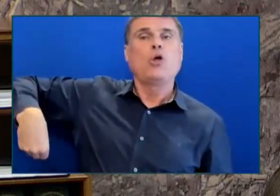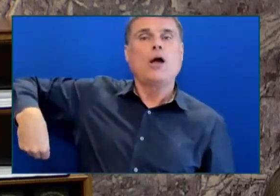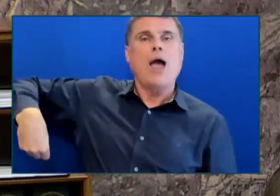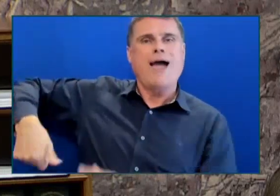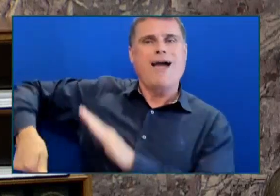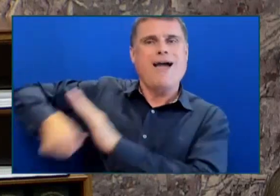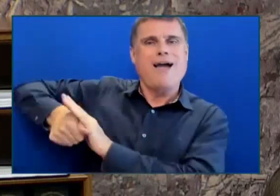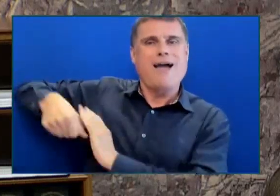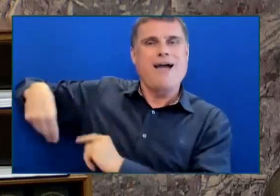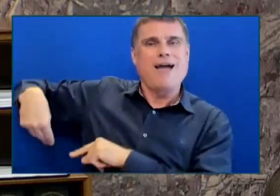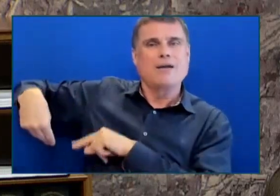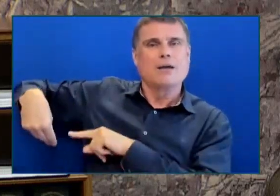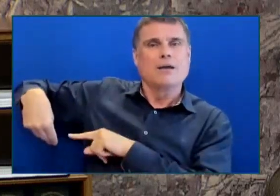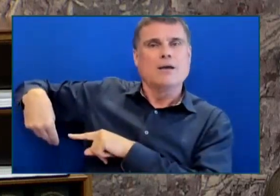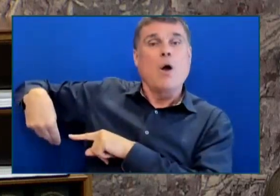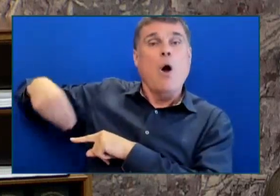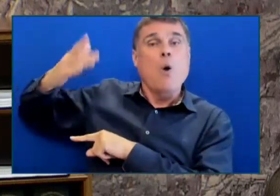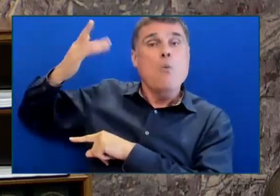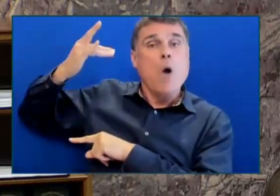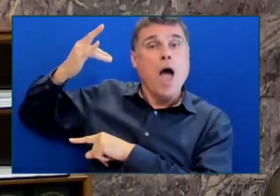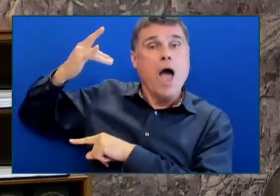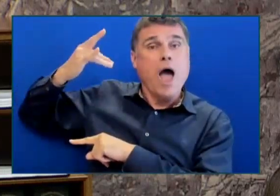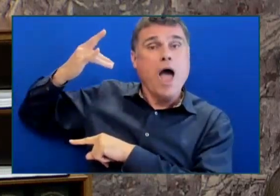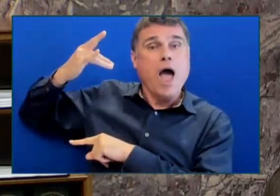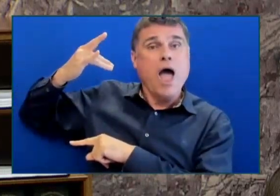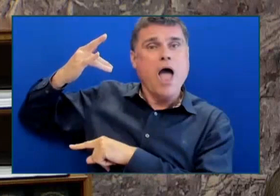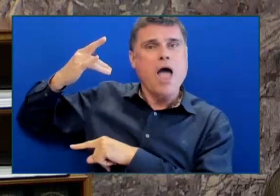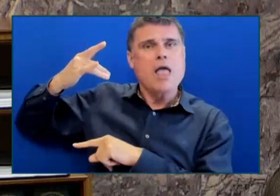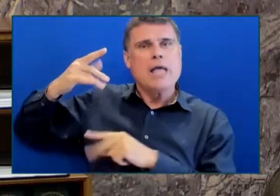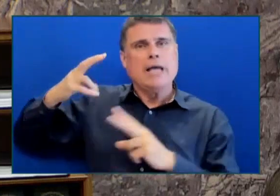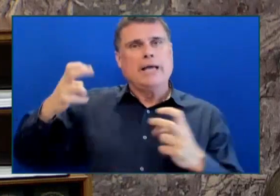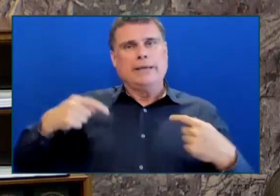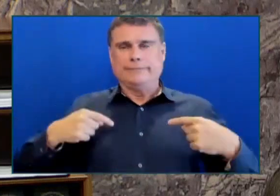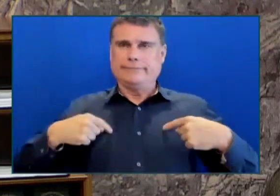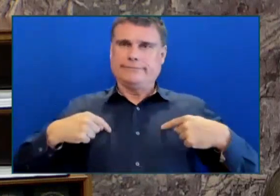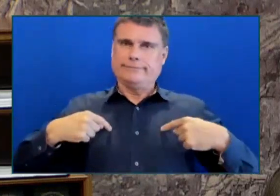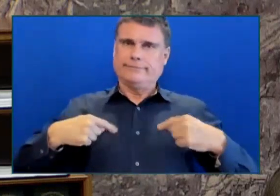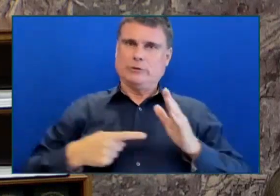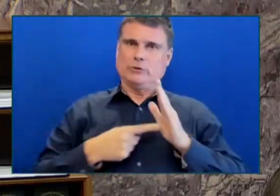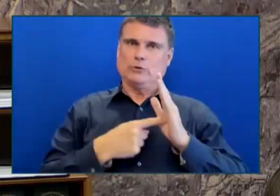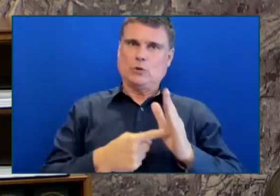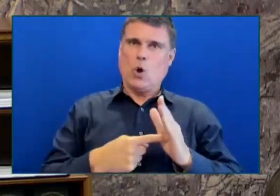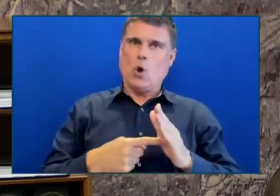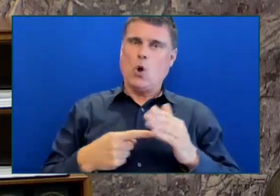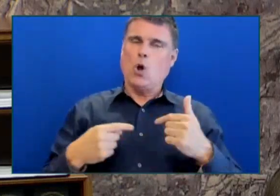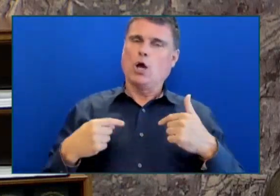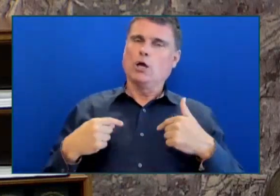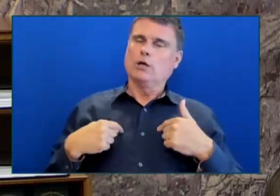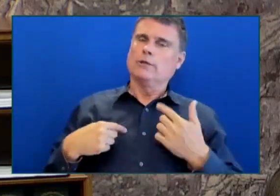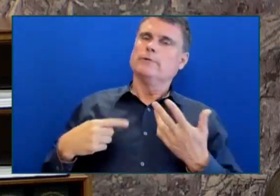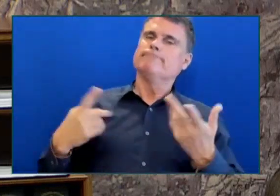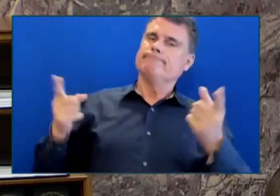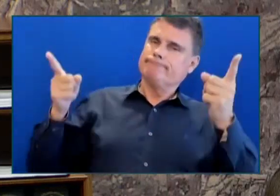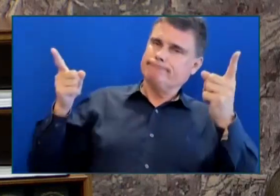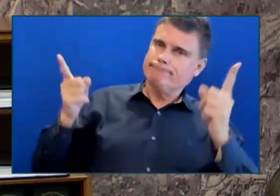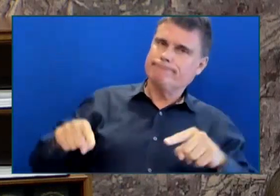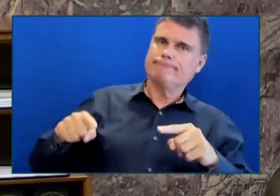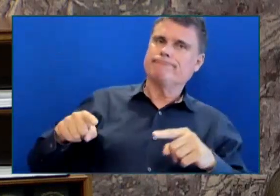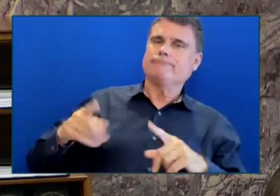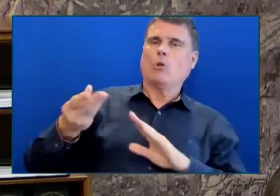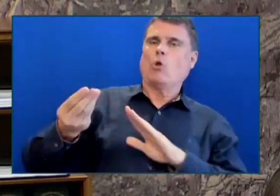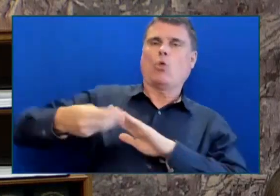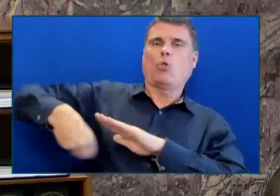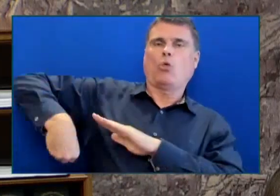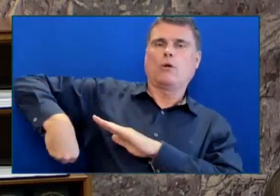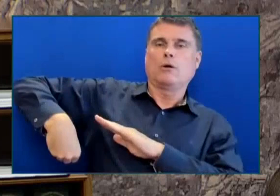to sign. So my question is, will the Premier make that hidden third Ernst & Young report public today, remove